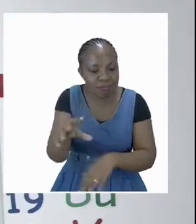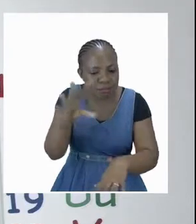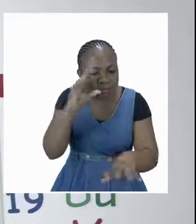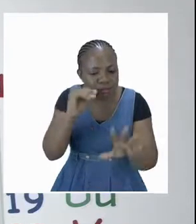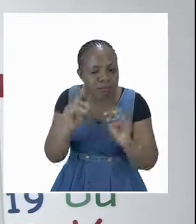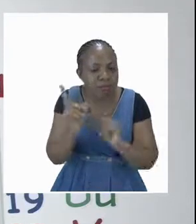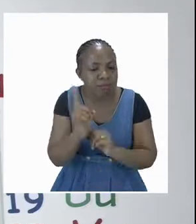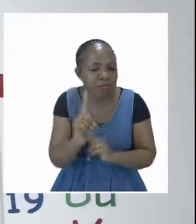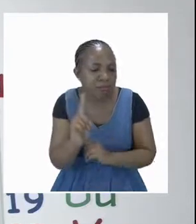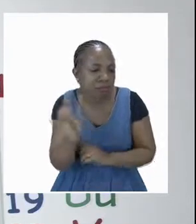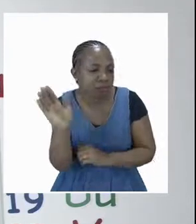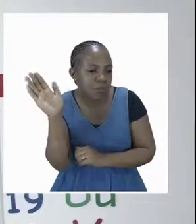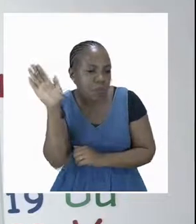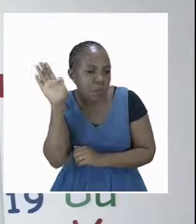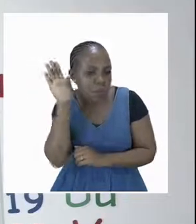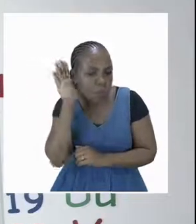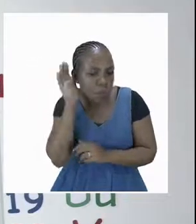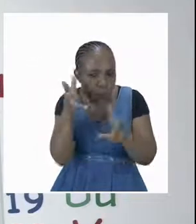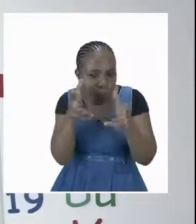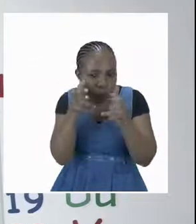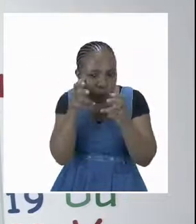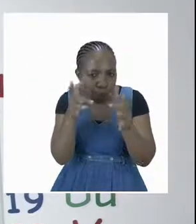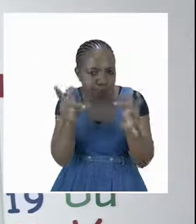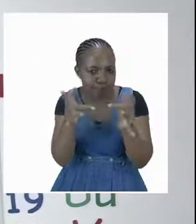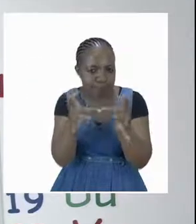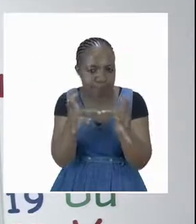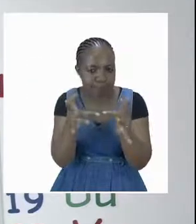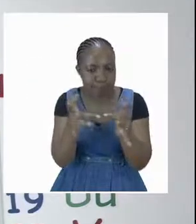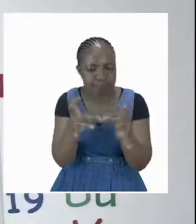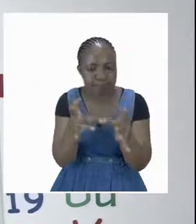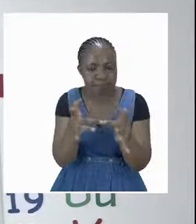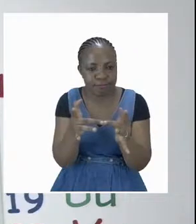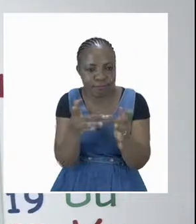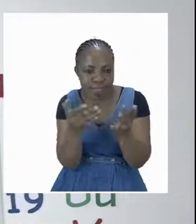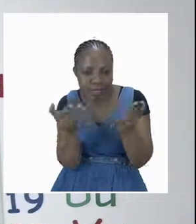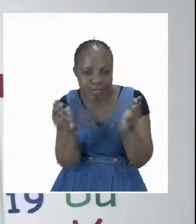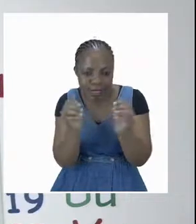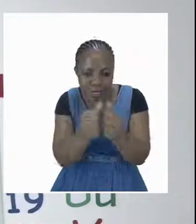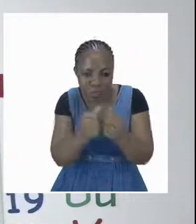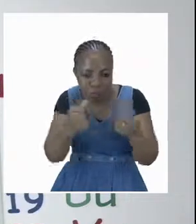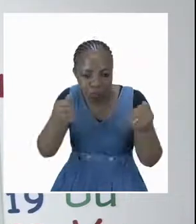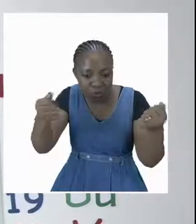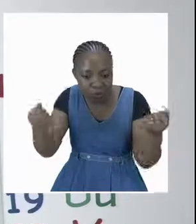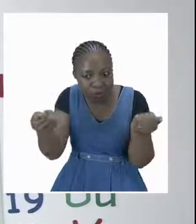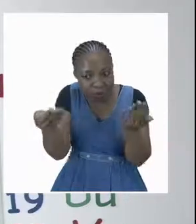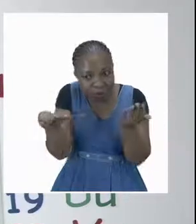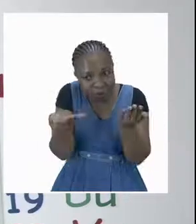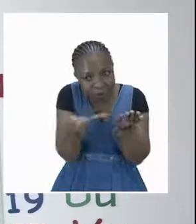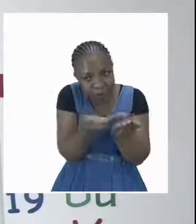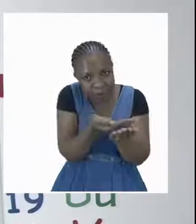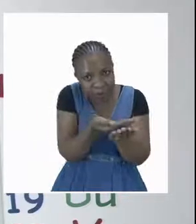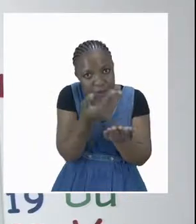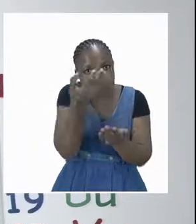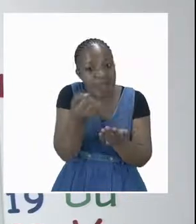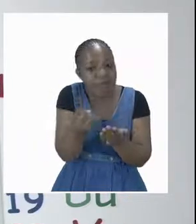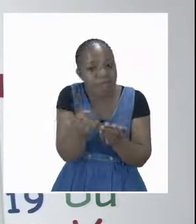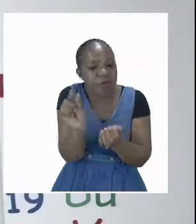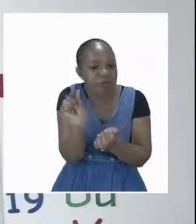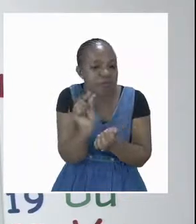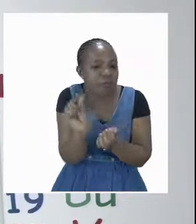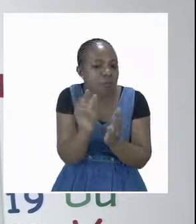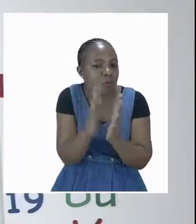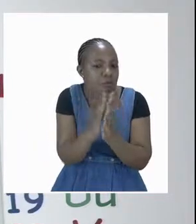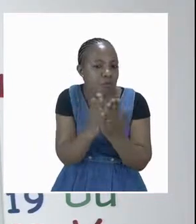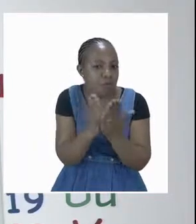or watching online. Inside the newspapers, there is an insert of the lesson